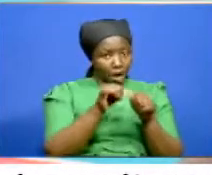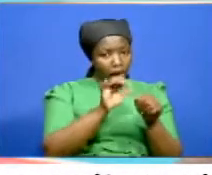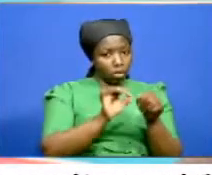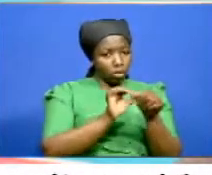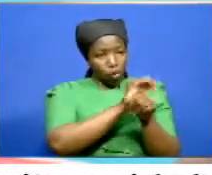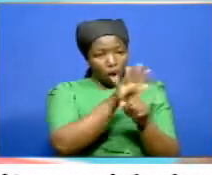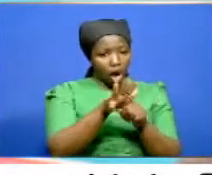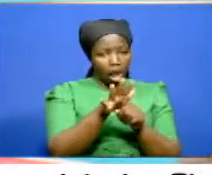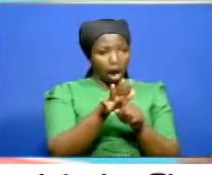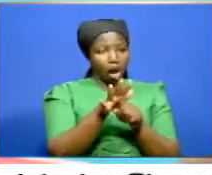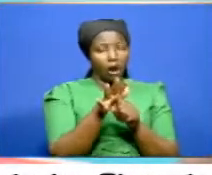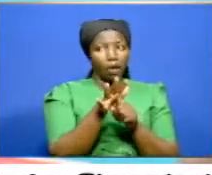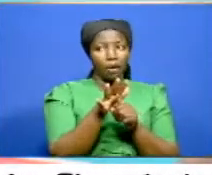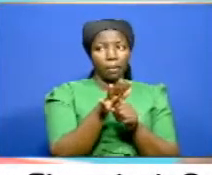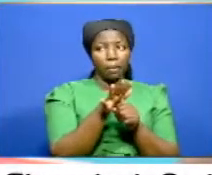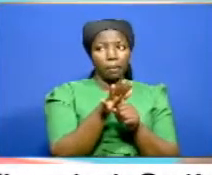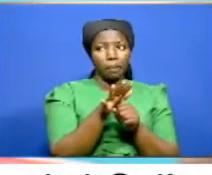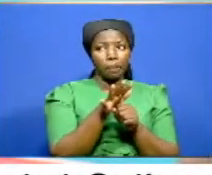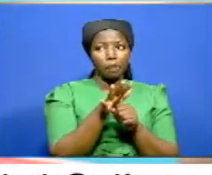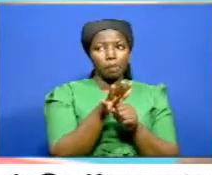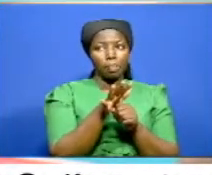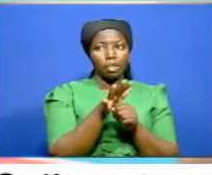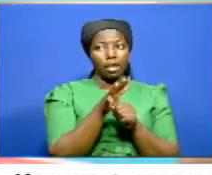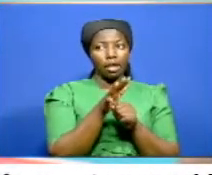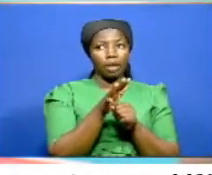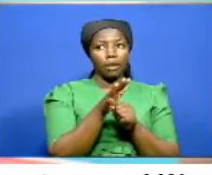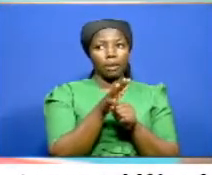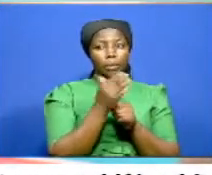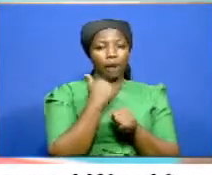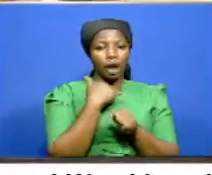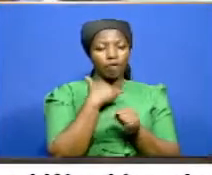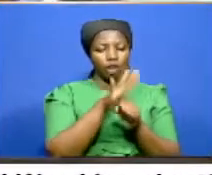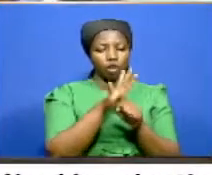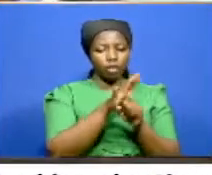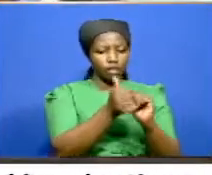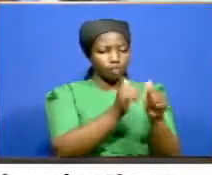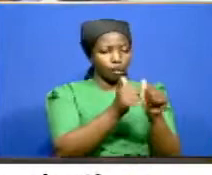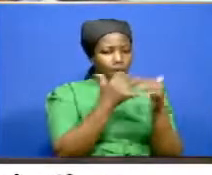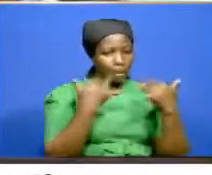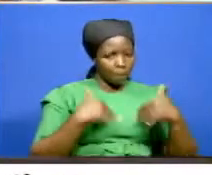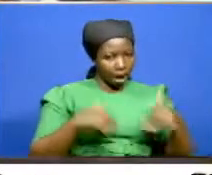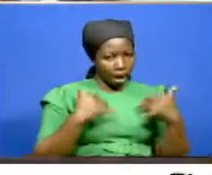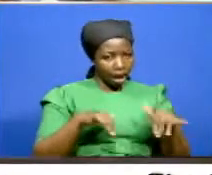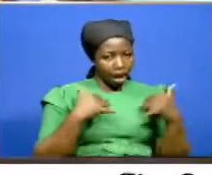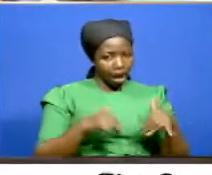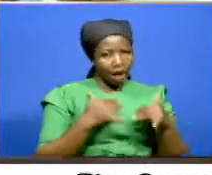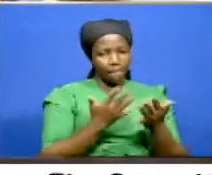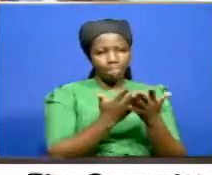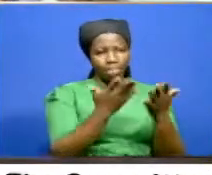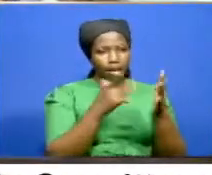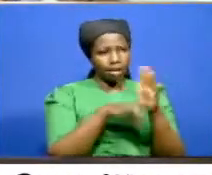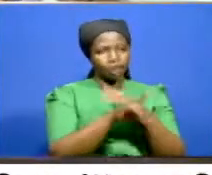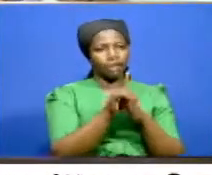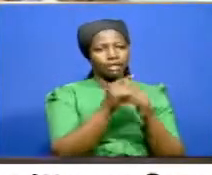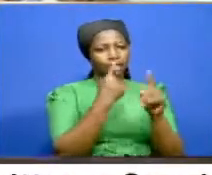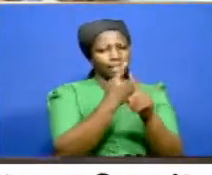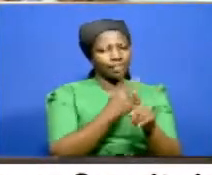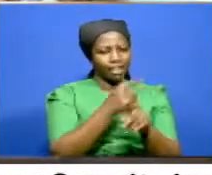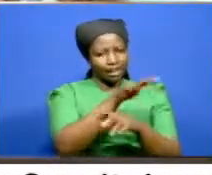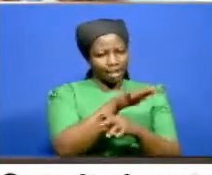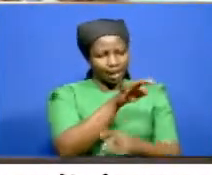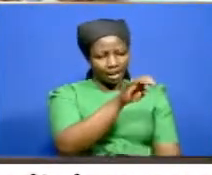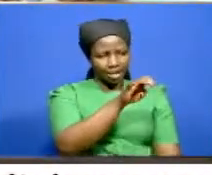know, there weren't a lot of sports really being played, except, you know, in the States and all that. So